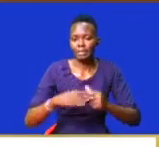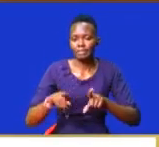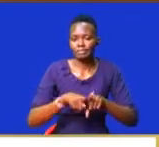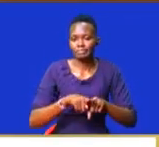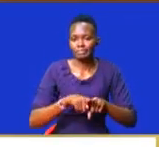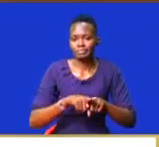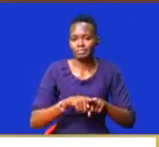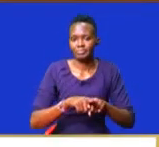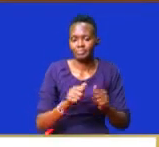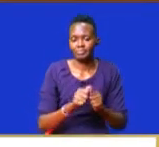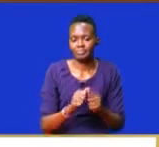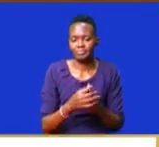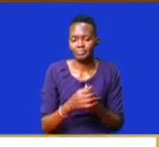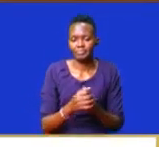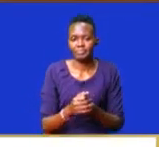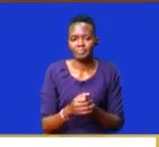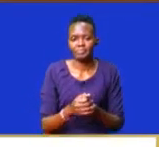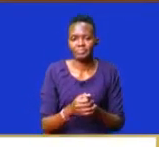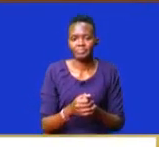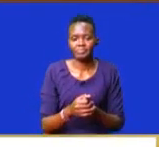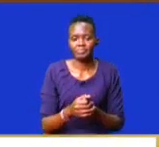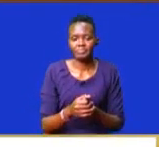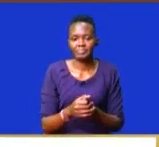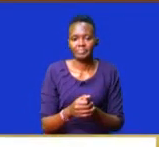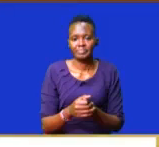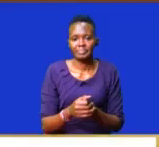biyo market e roko